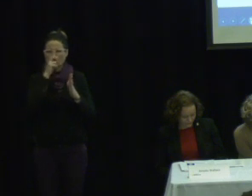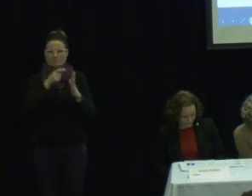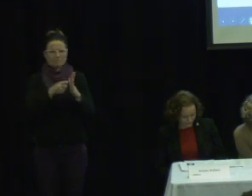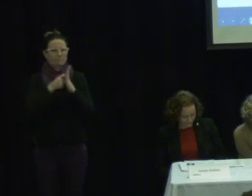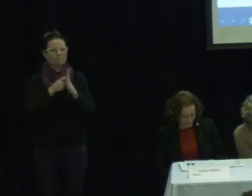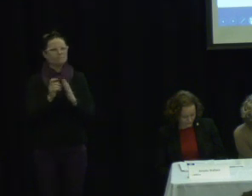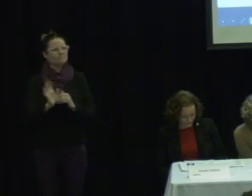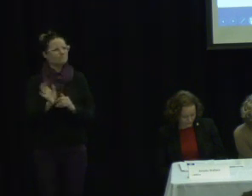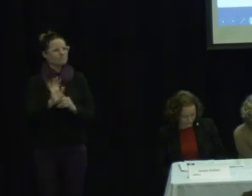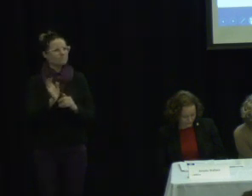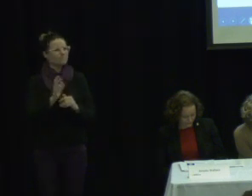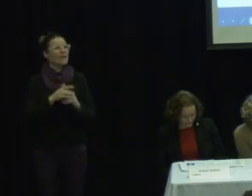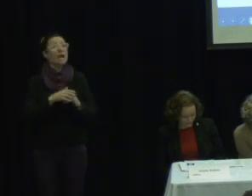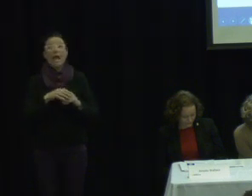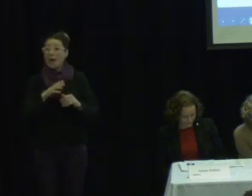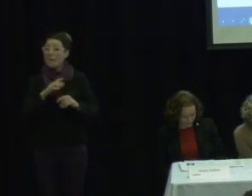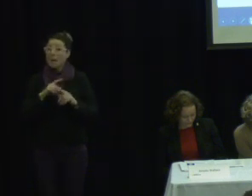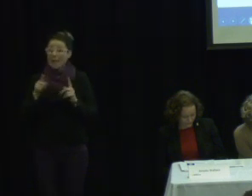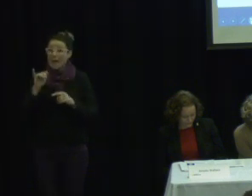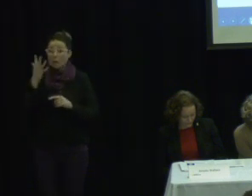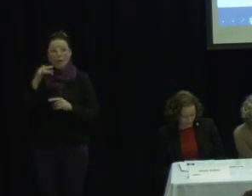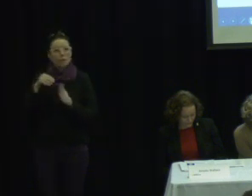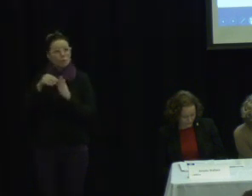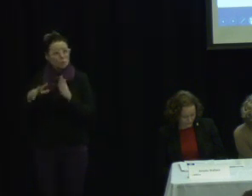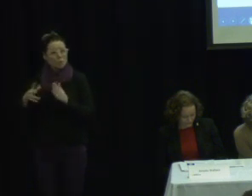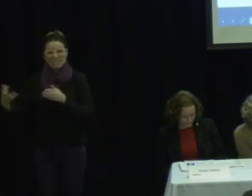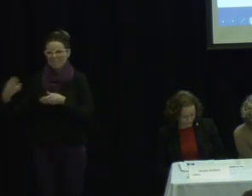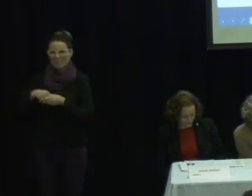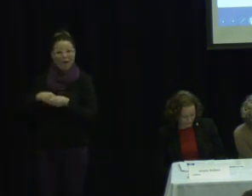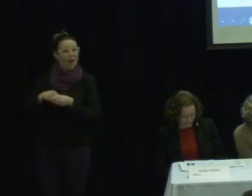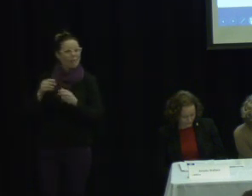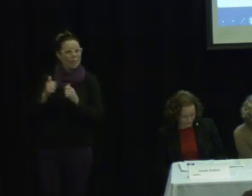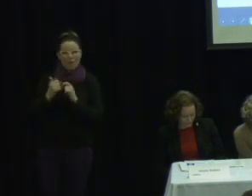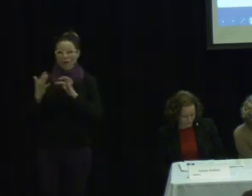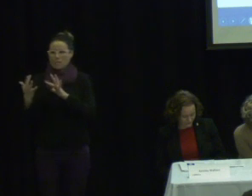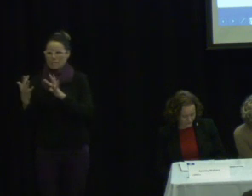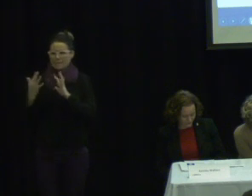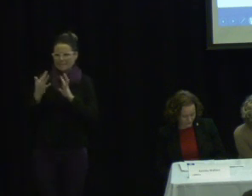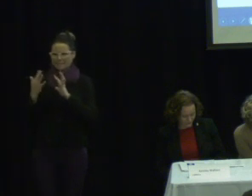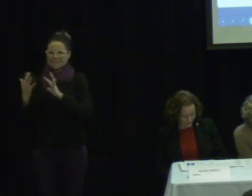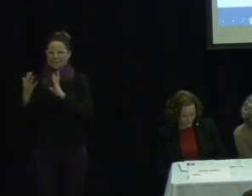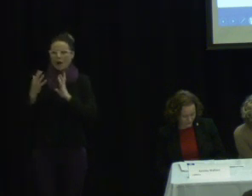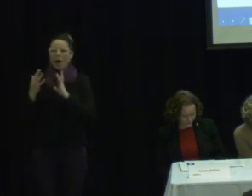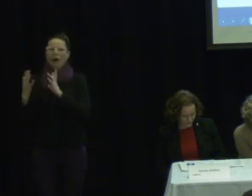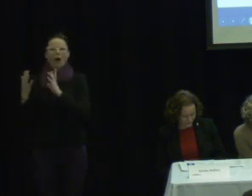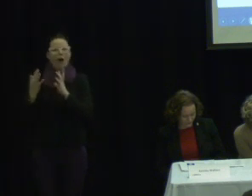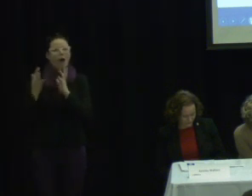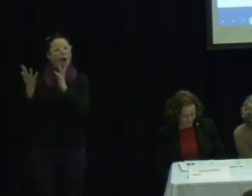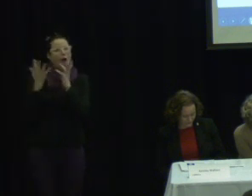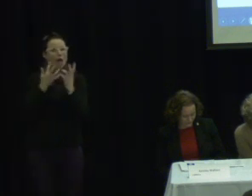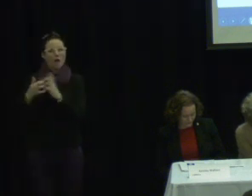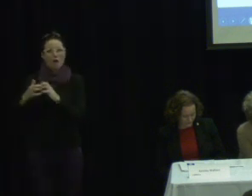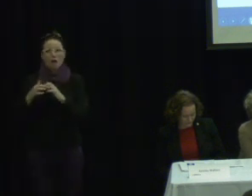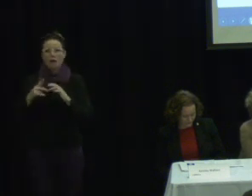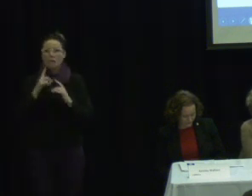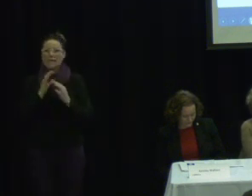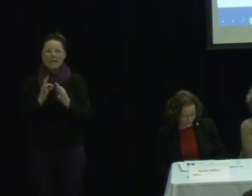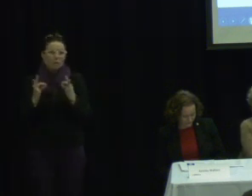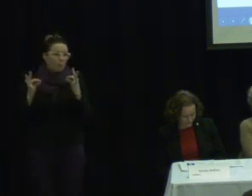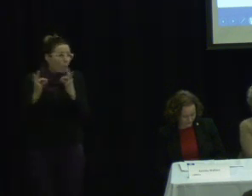from students in that process as well, was wildly important and will